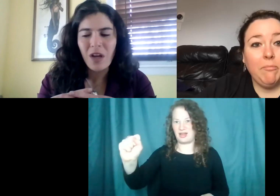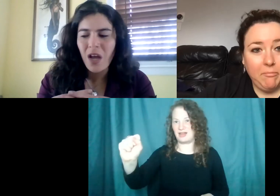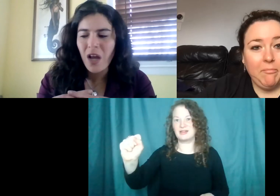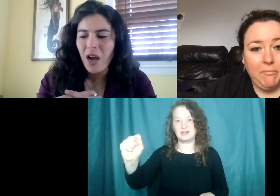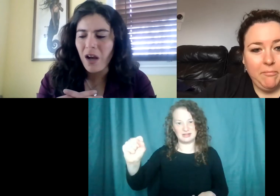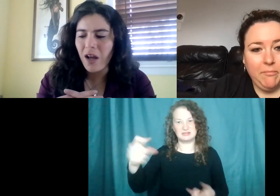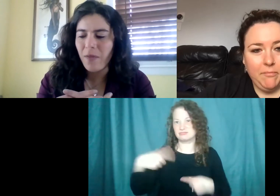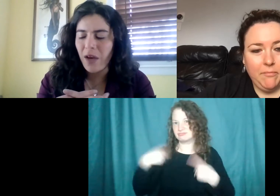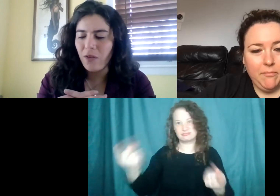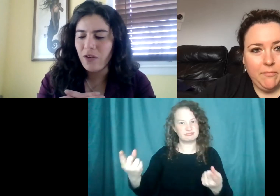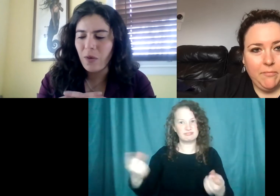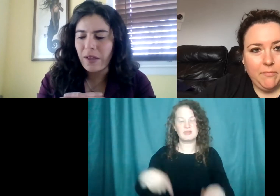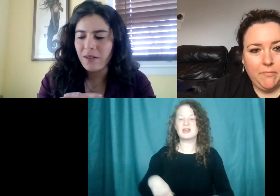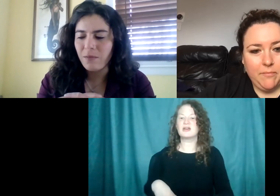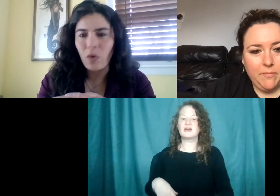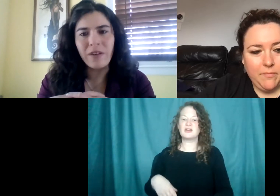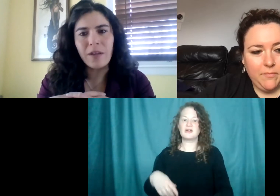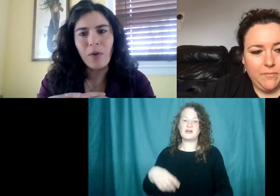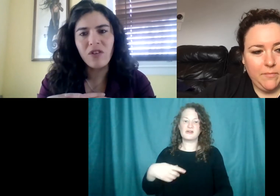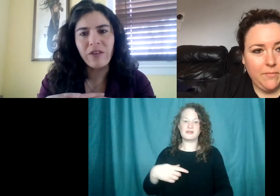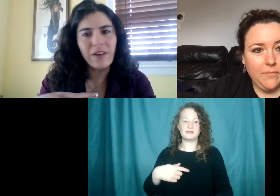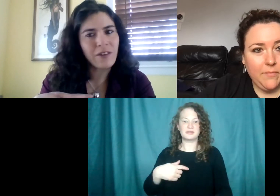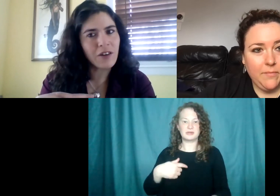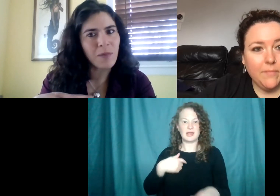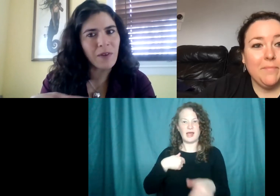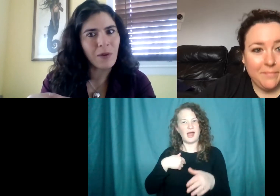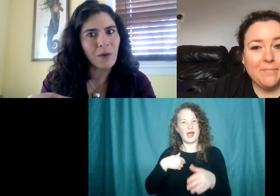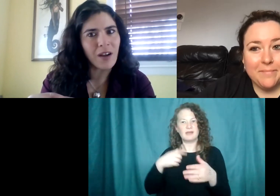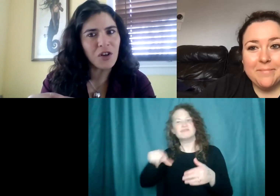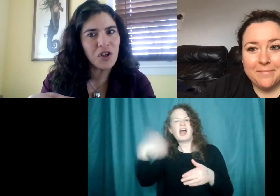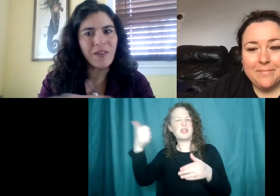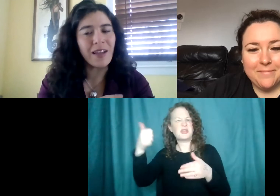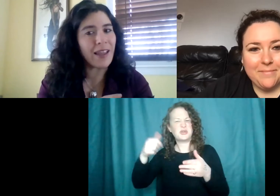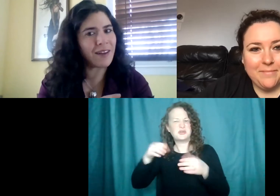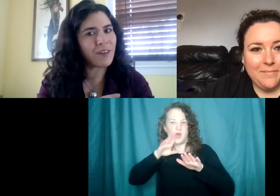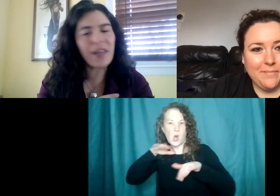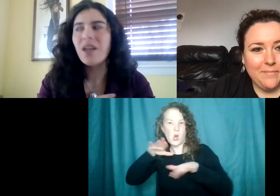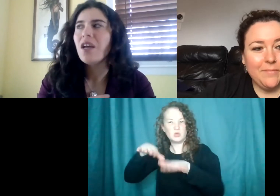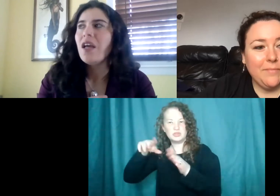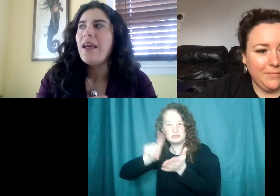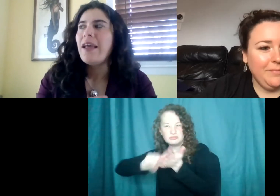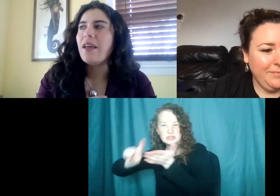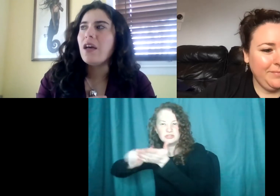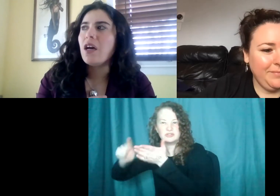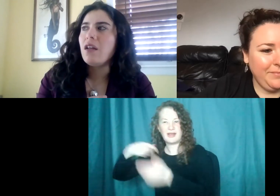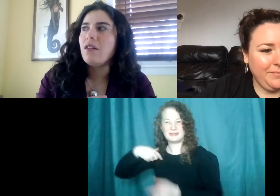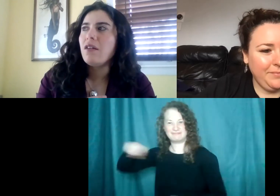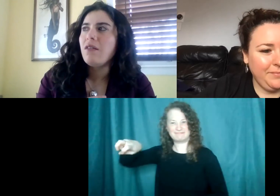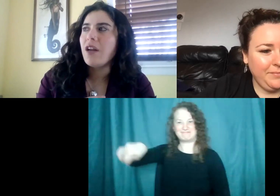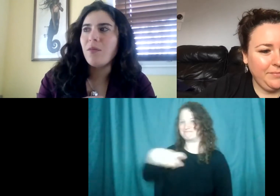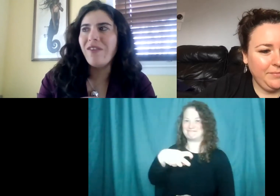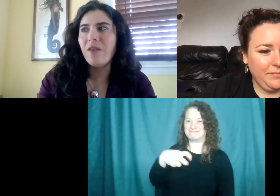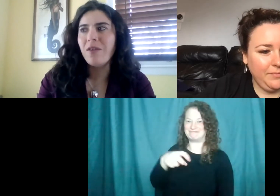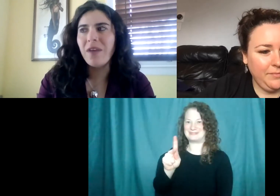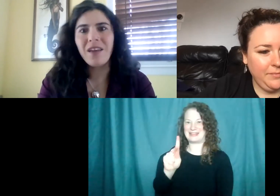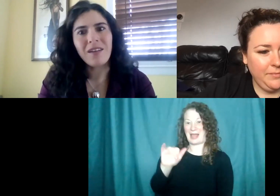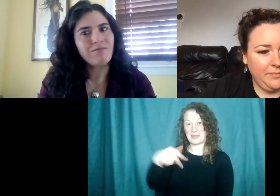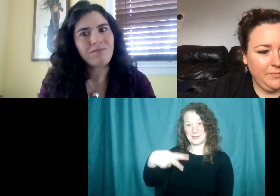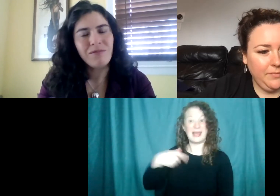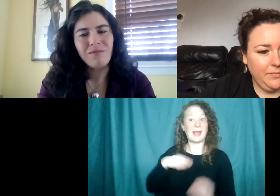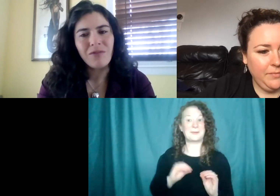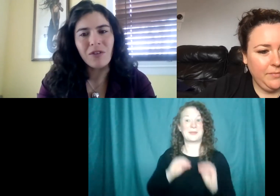So I was doing some more deep ocean research before I shifted lanes a bit. And then I moved up to